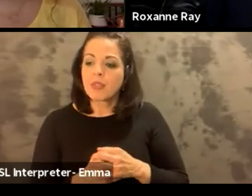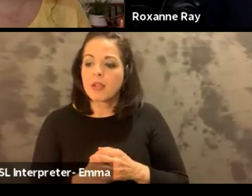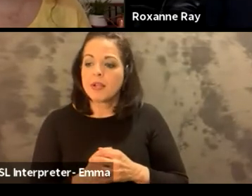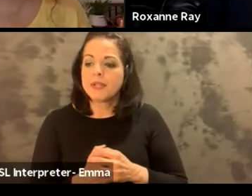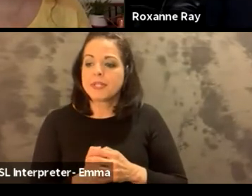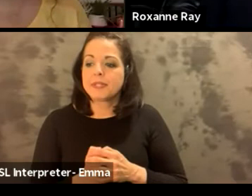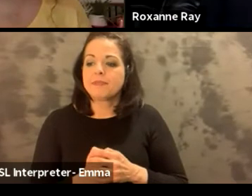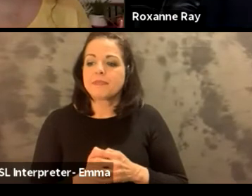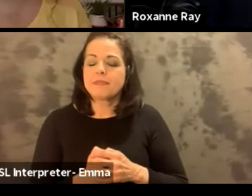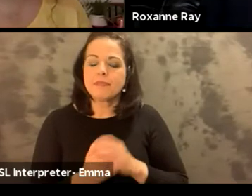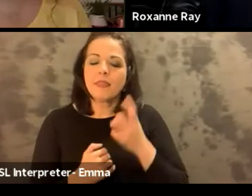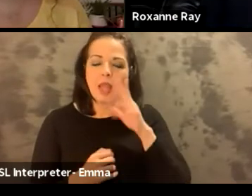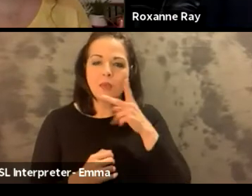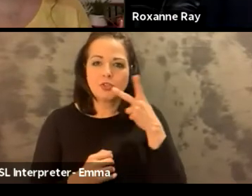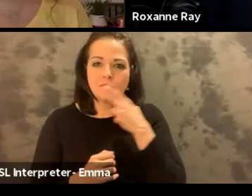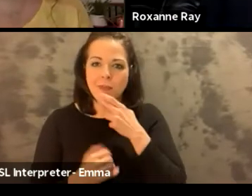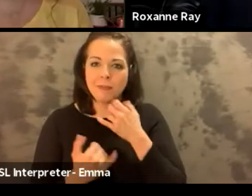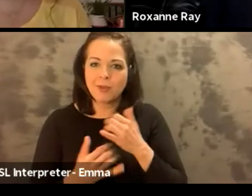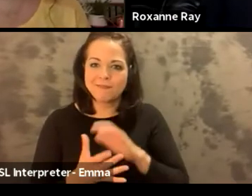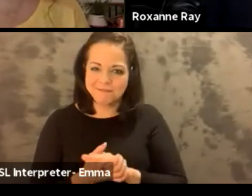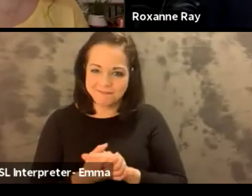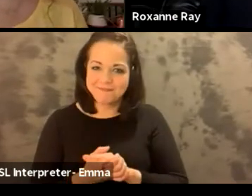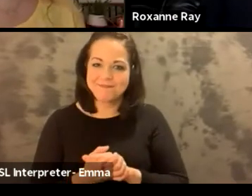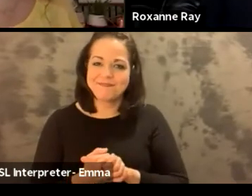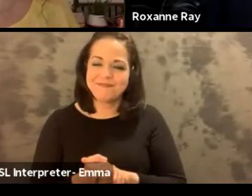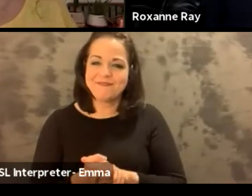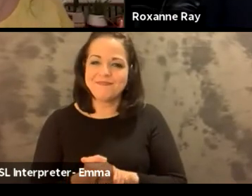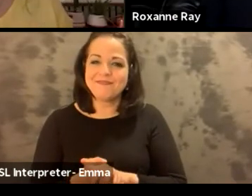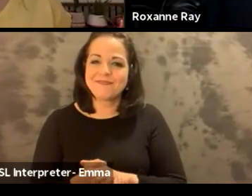So I will shut up now.